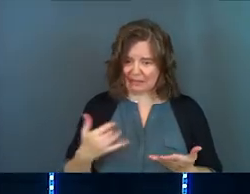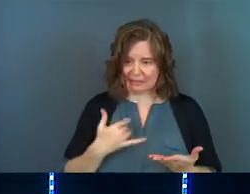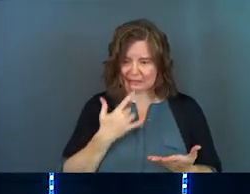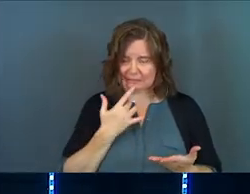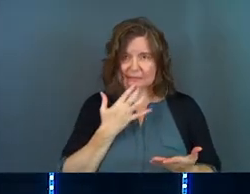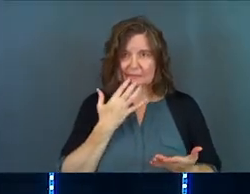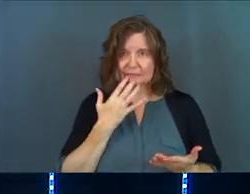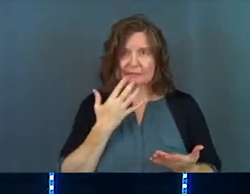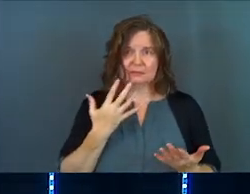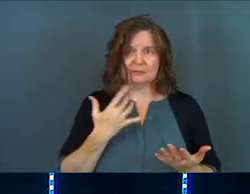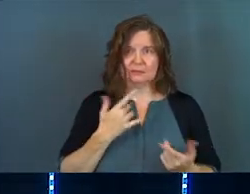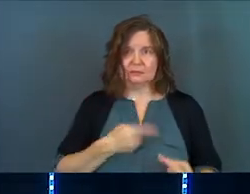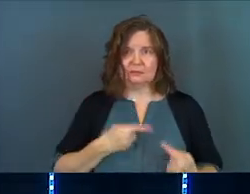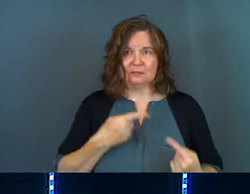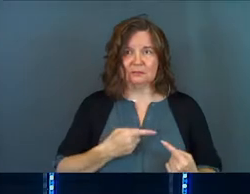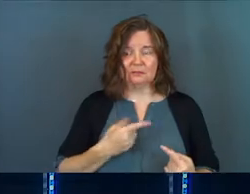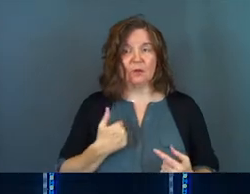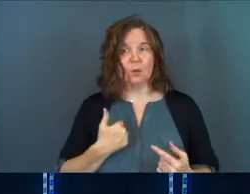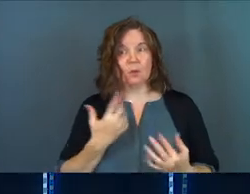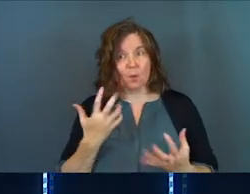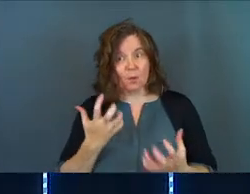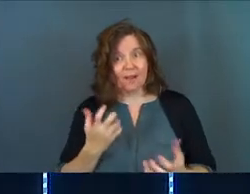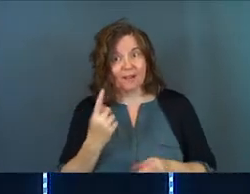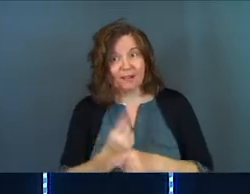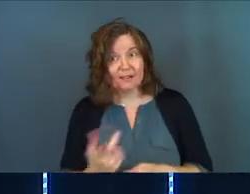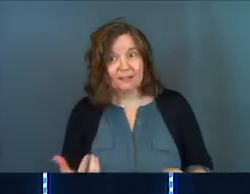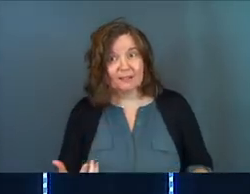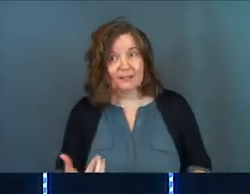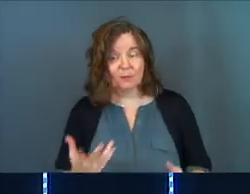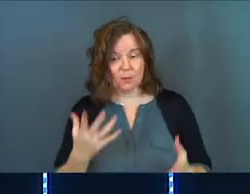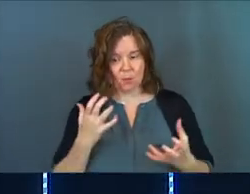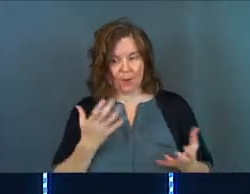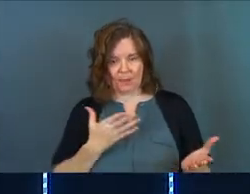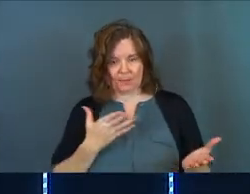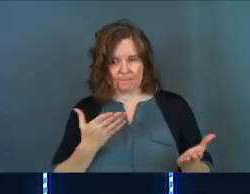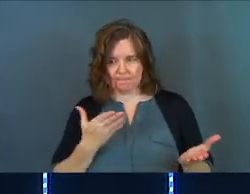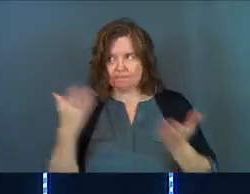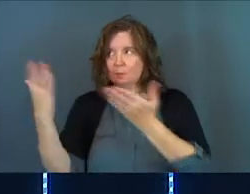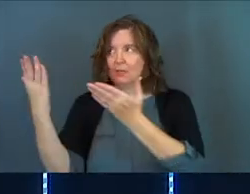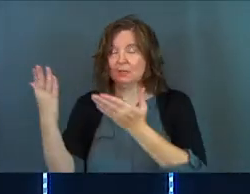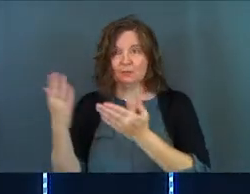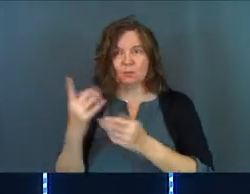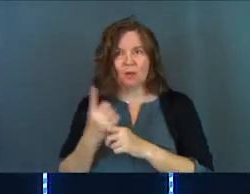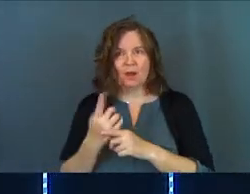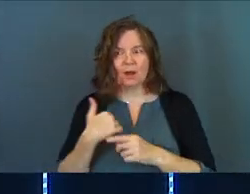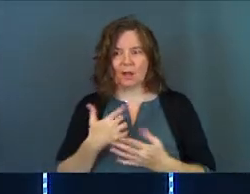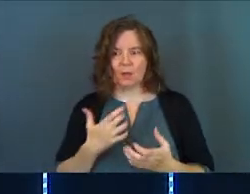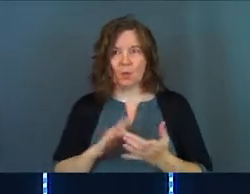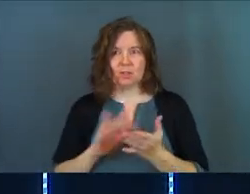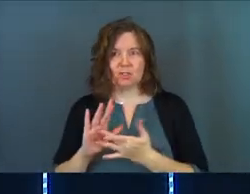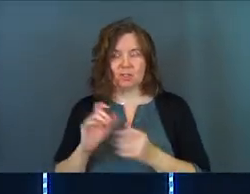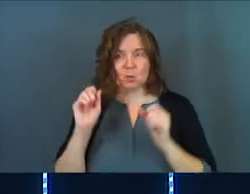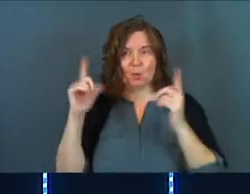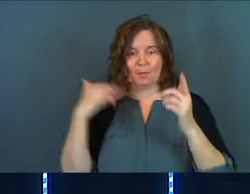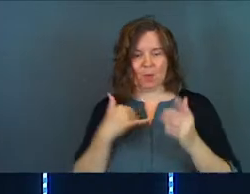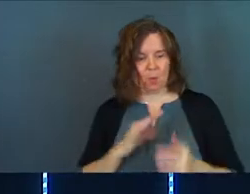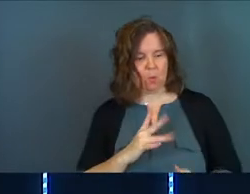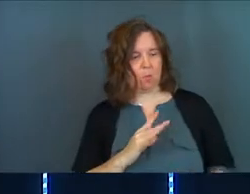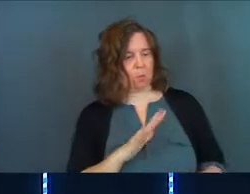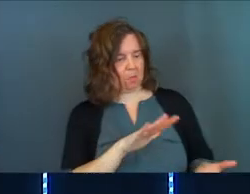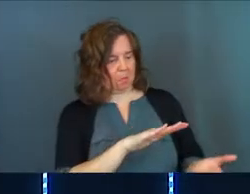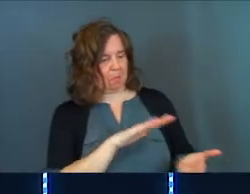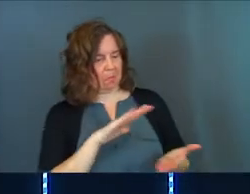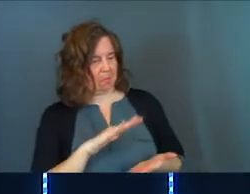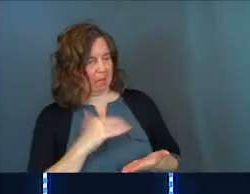for Jesus. We kind of want to. Kind of want to bring something to him, right? Like, I want Jesus to wake up and be like, man,